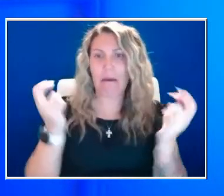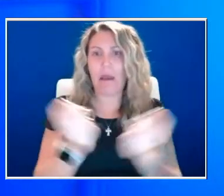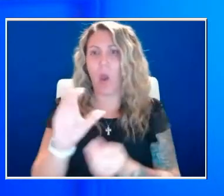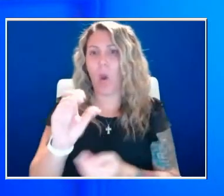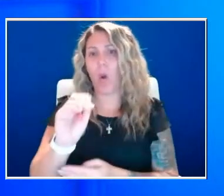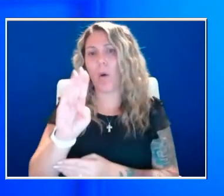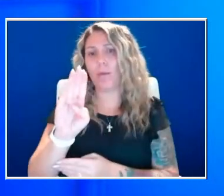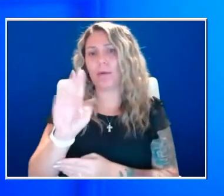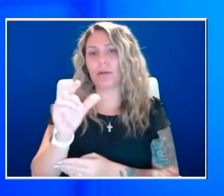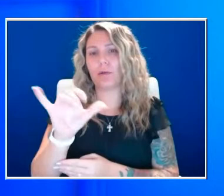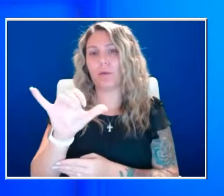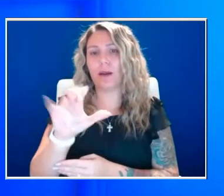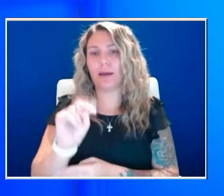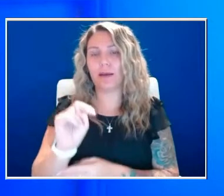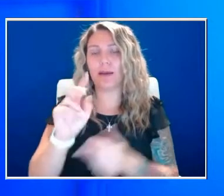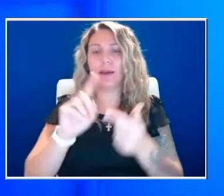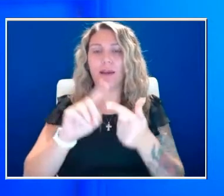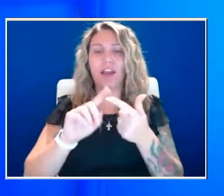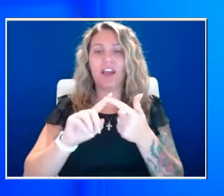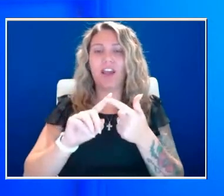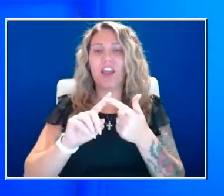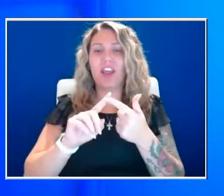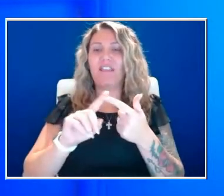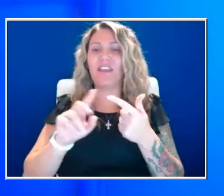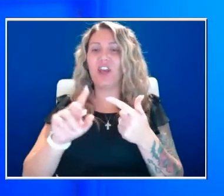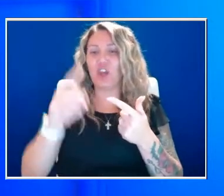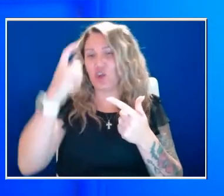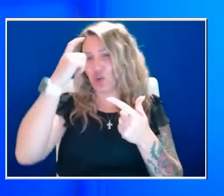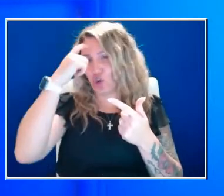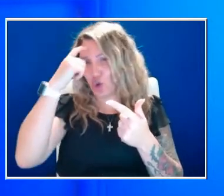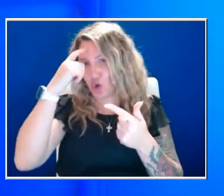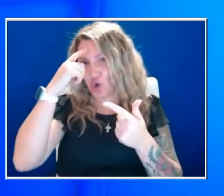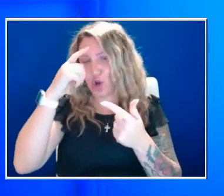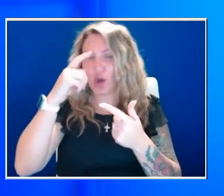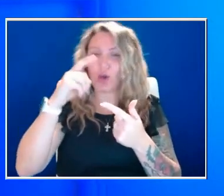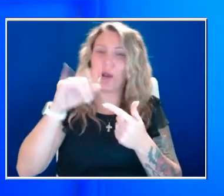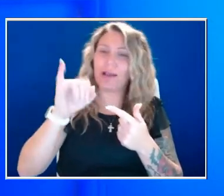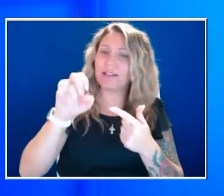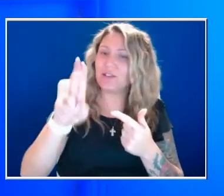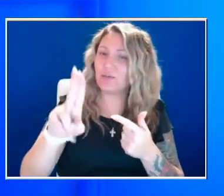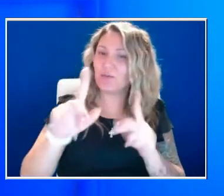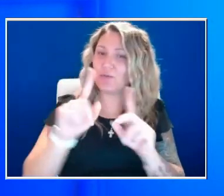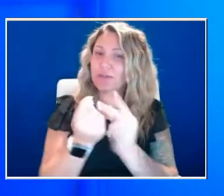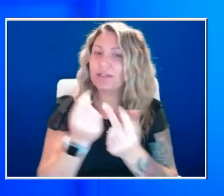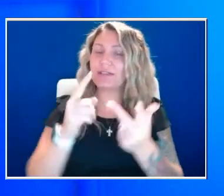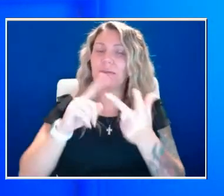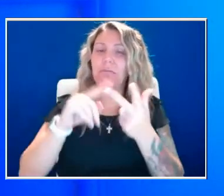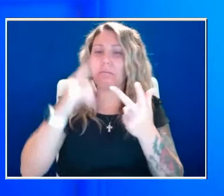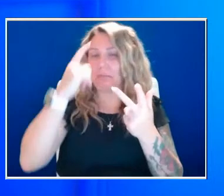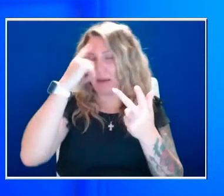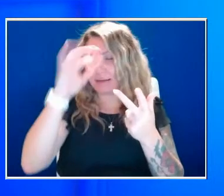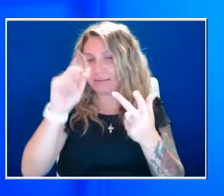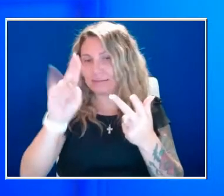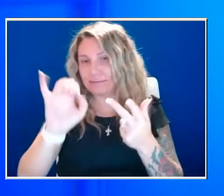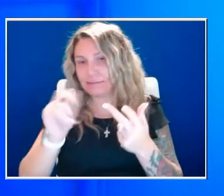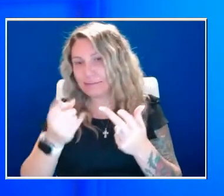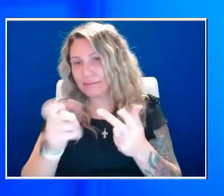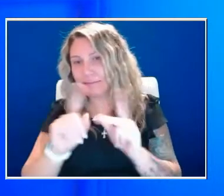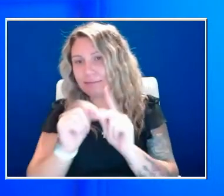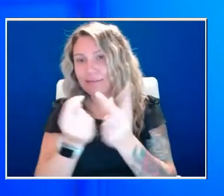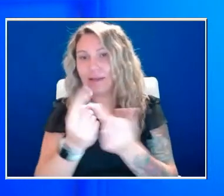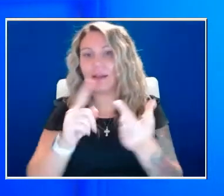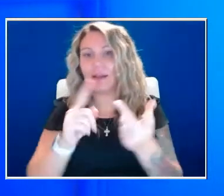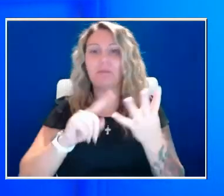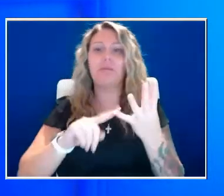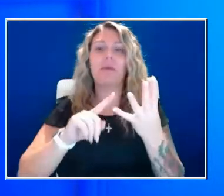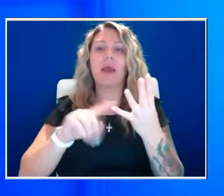neurointensive care team, my neurosurgeon team, and the neurointerventional radiology team, who were going to take better